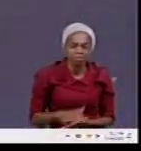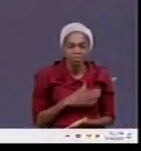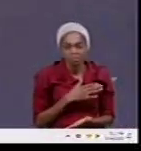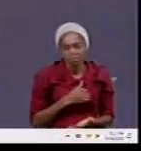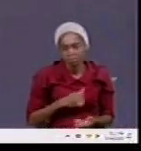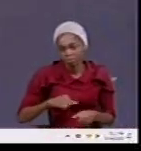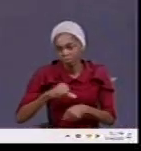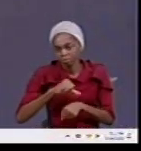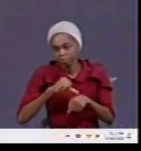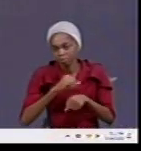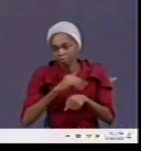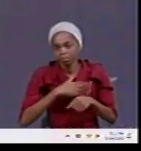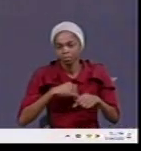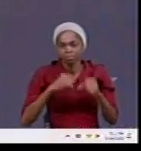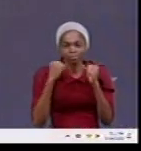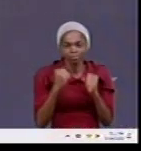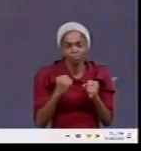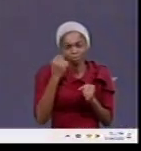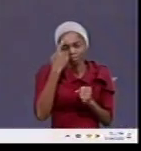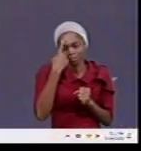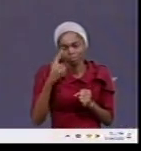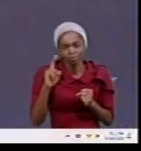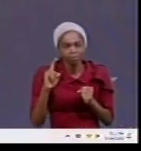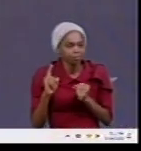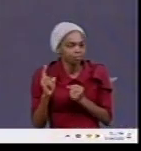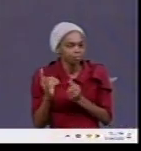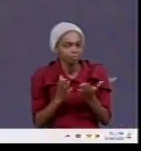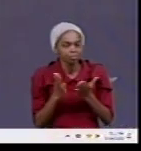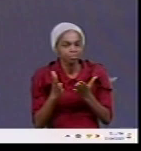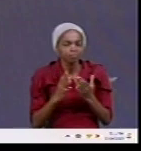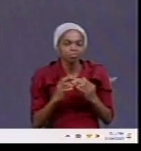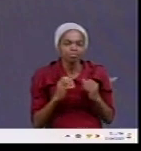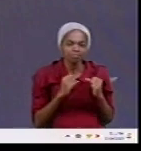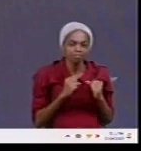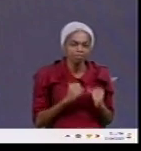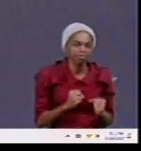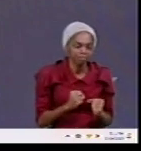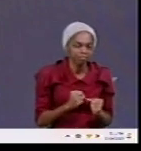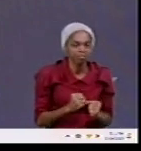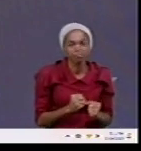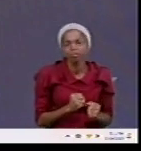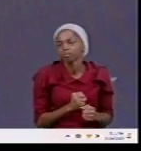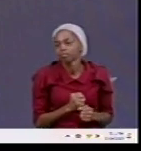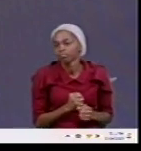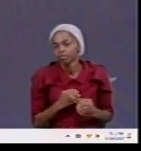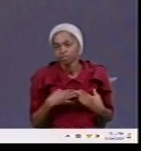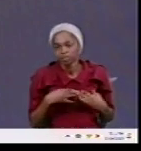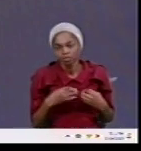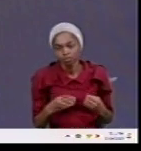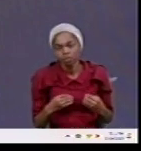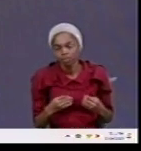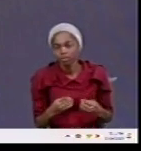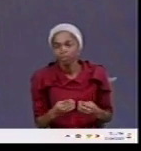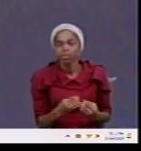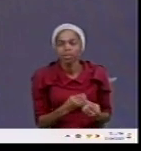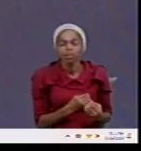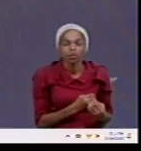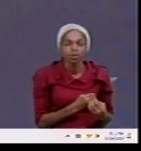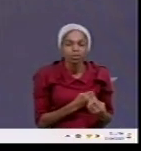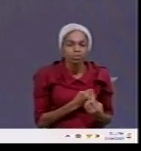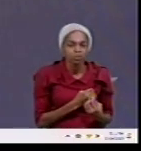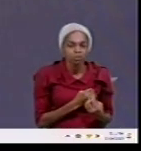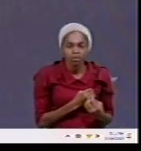serve God fruitfully, profitably, pray. If you need healing and health, you want to serve